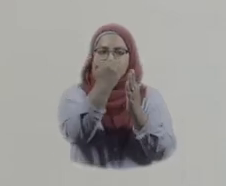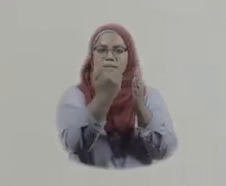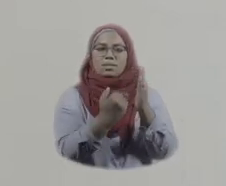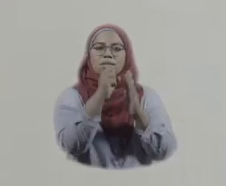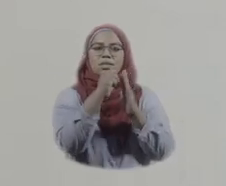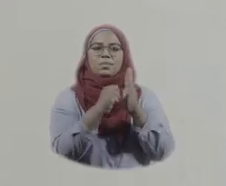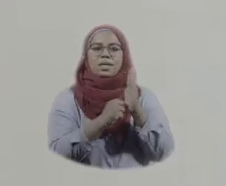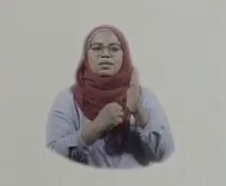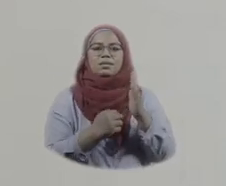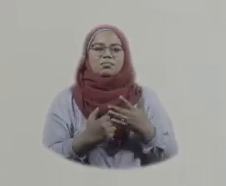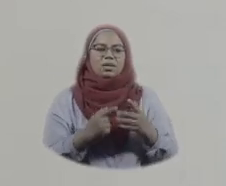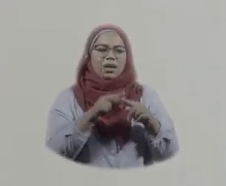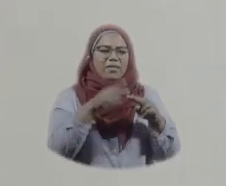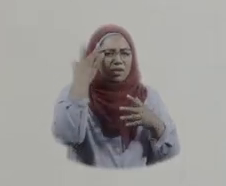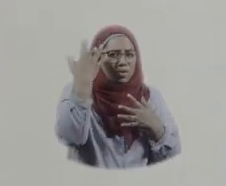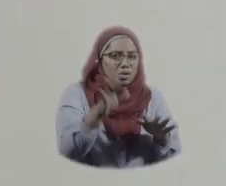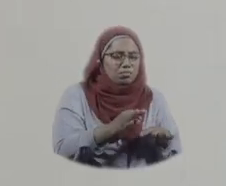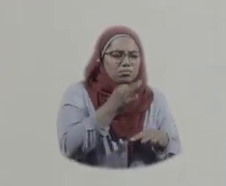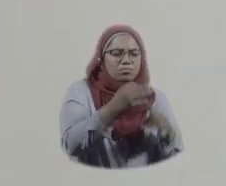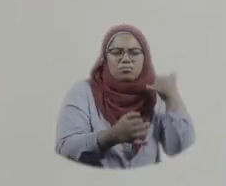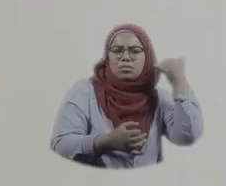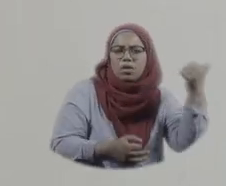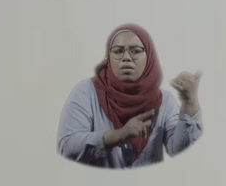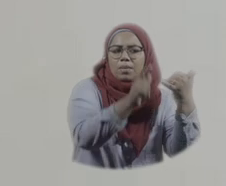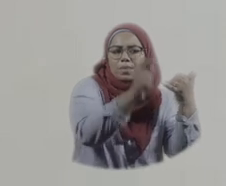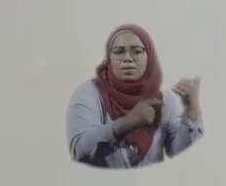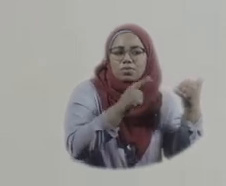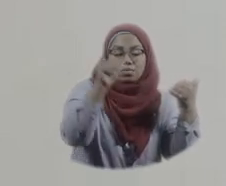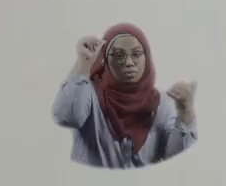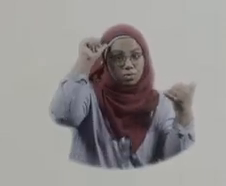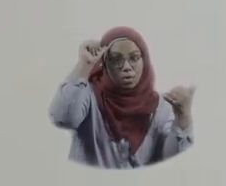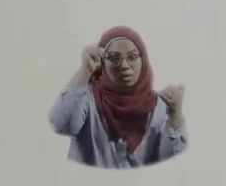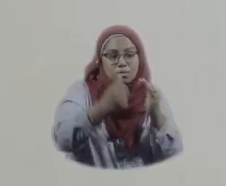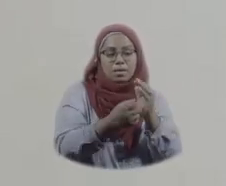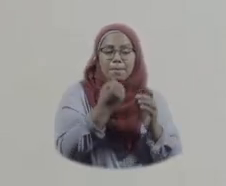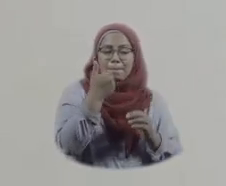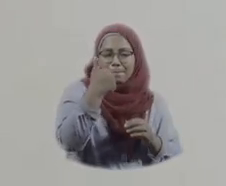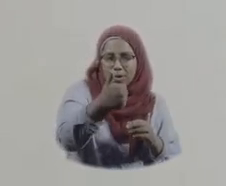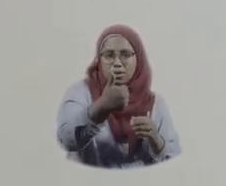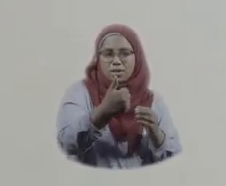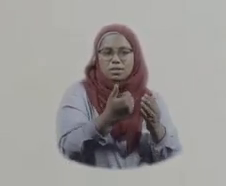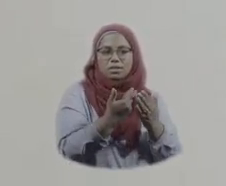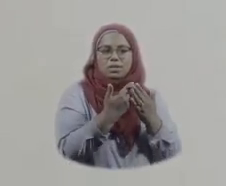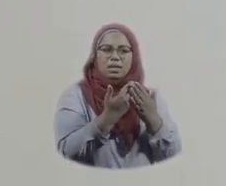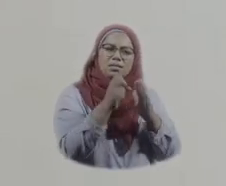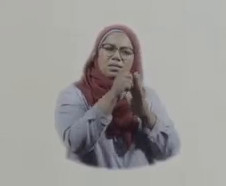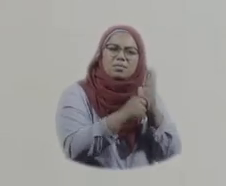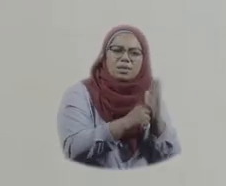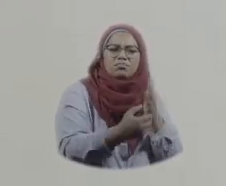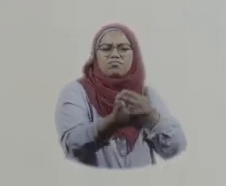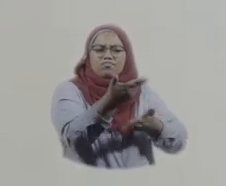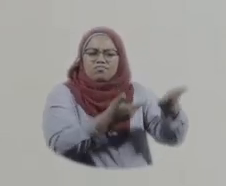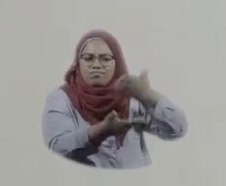every subject. So if I need to clarify a doubt, I can just call one person that I know is good in that subject,